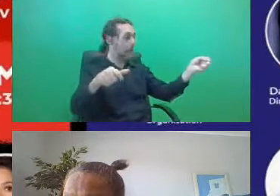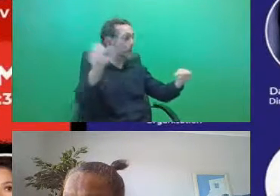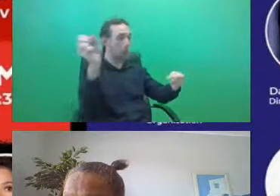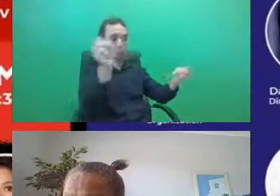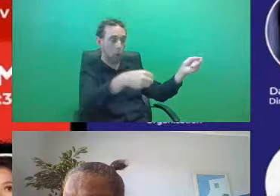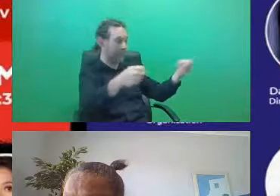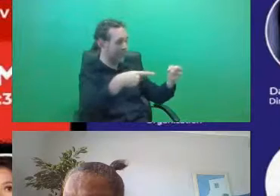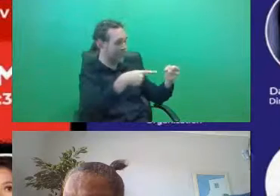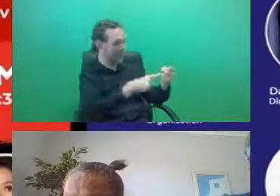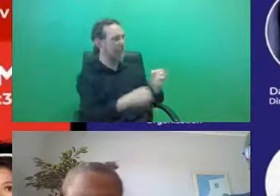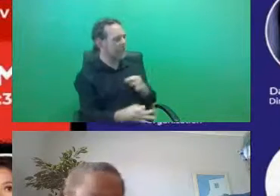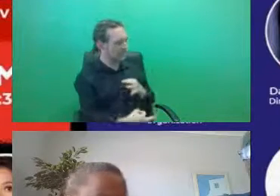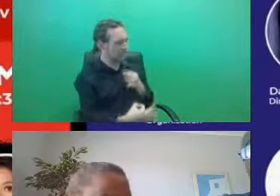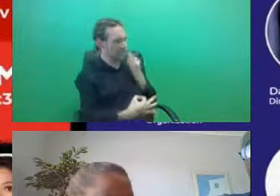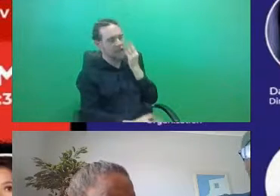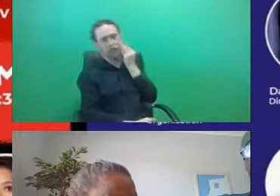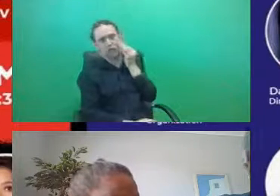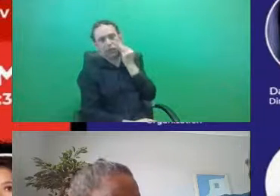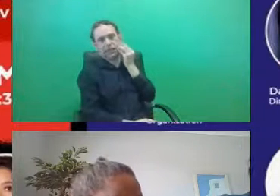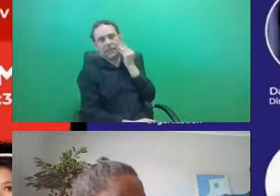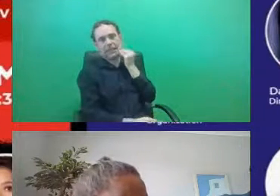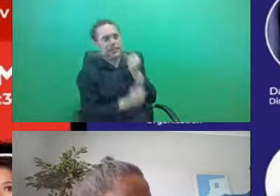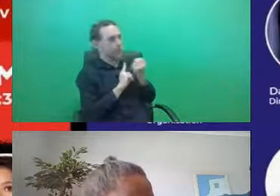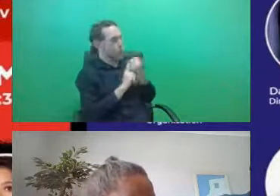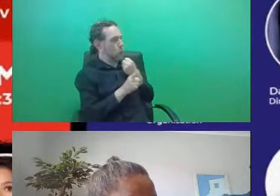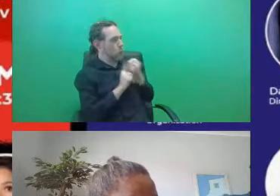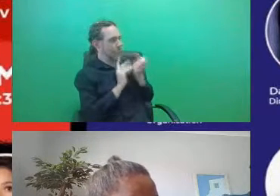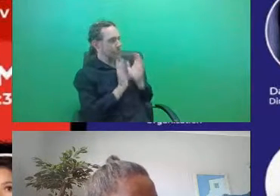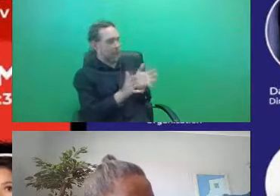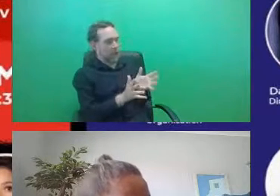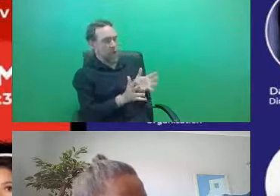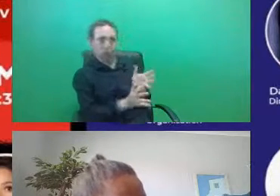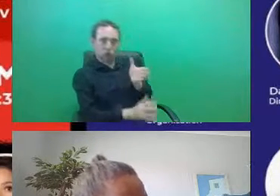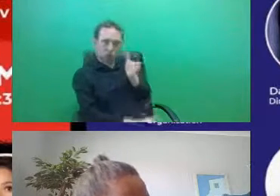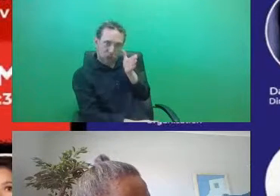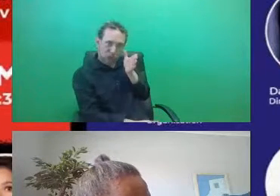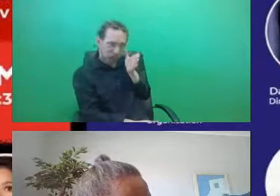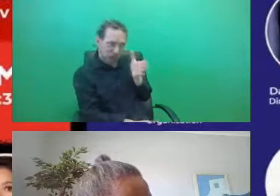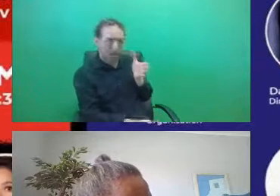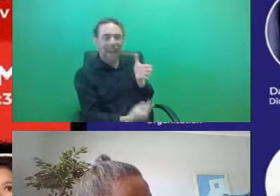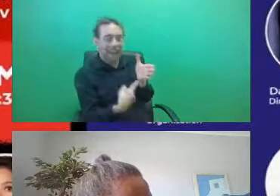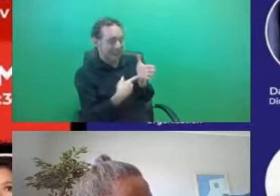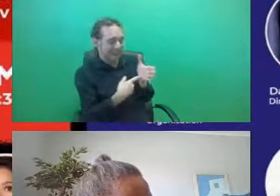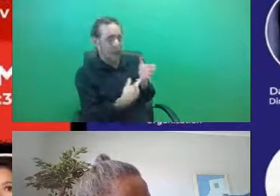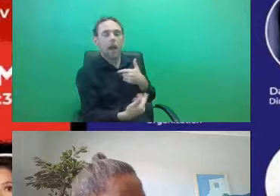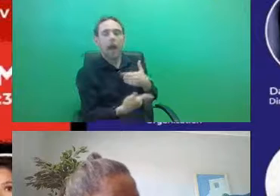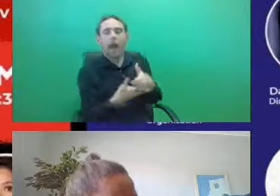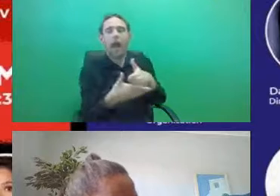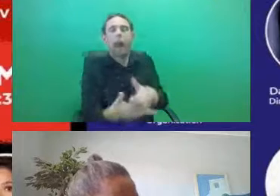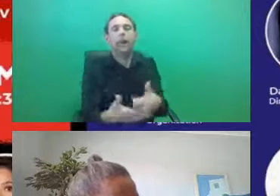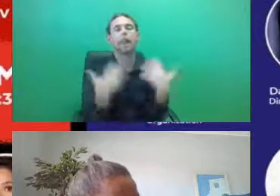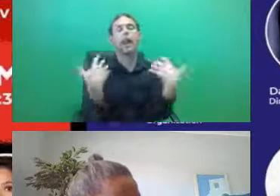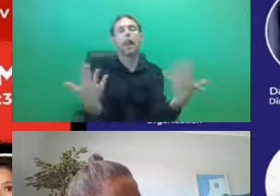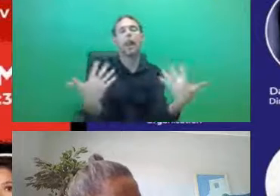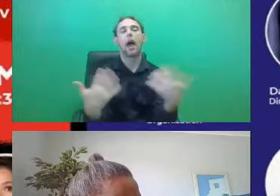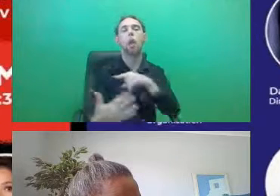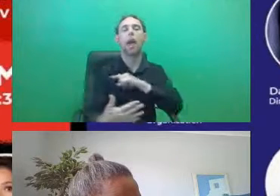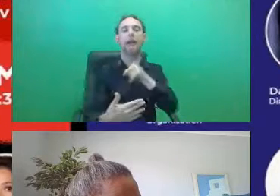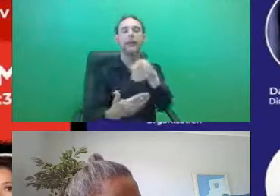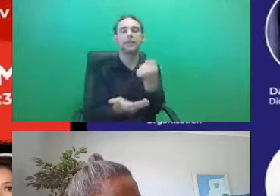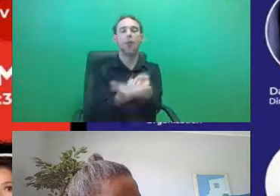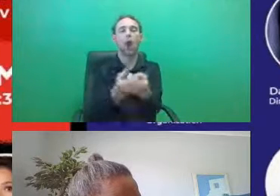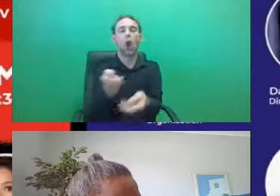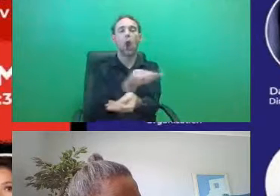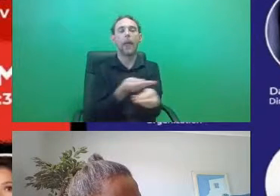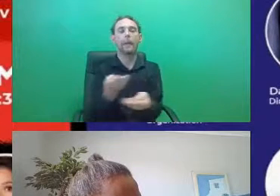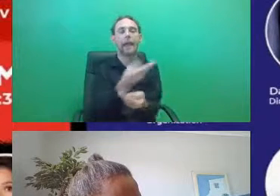overcome the economic problems that women face as well, in terms of the next